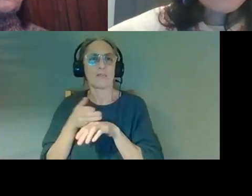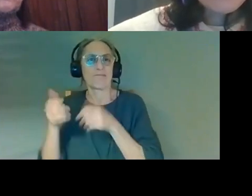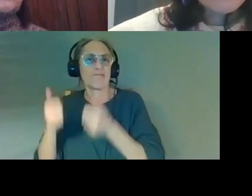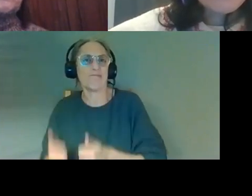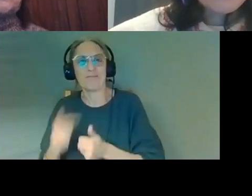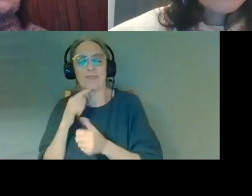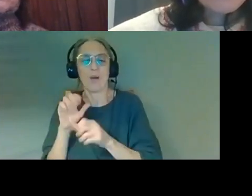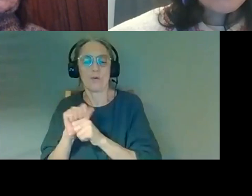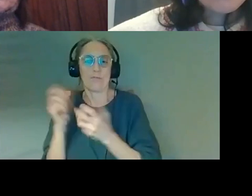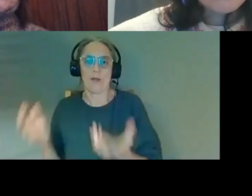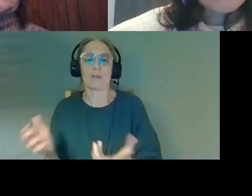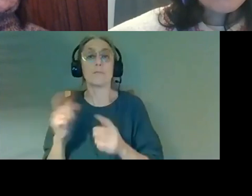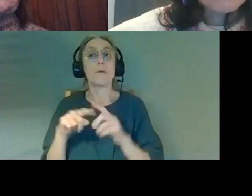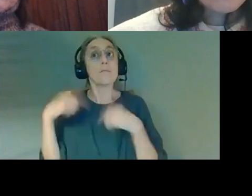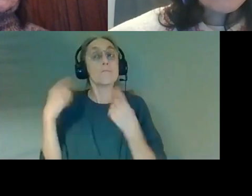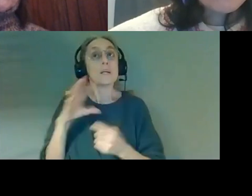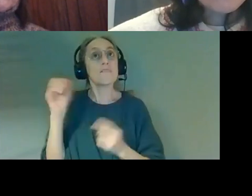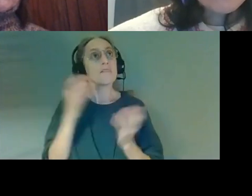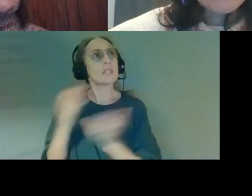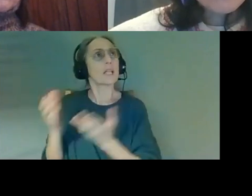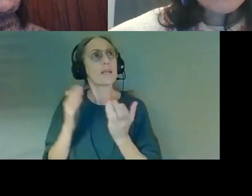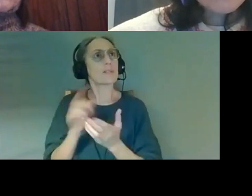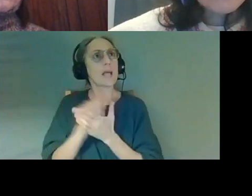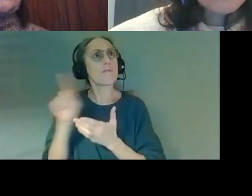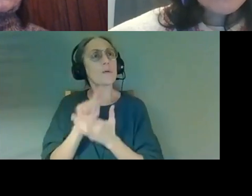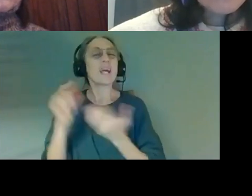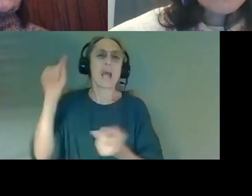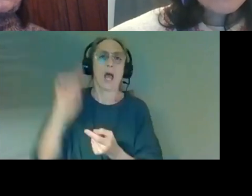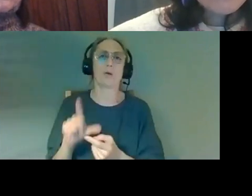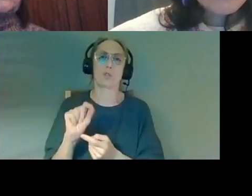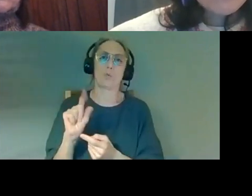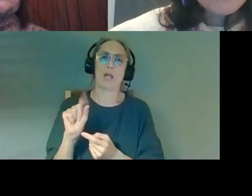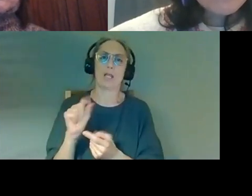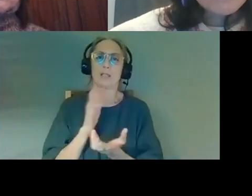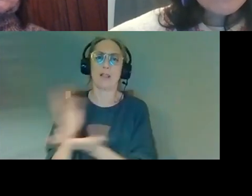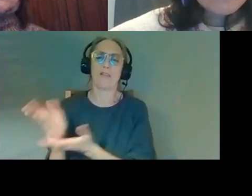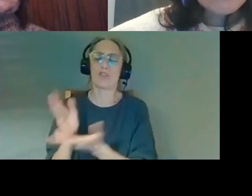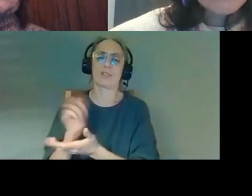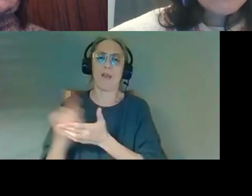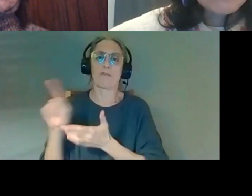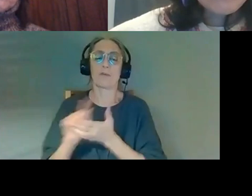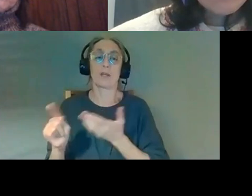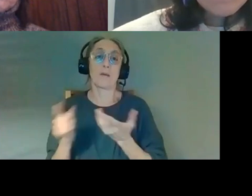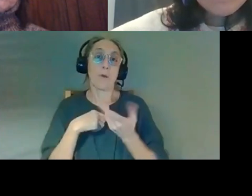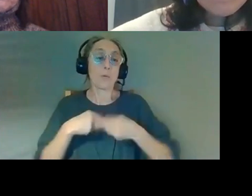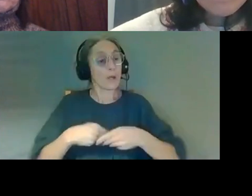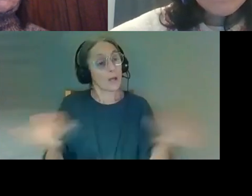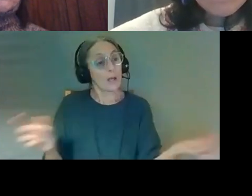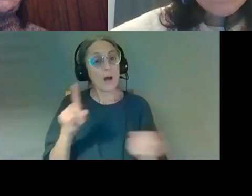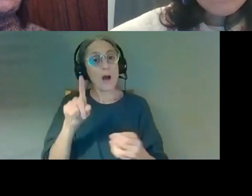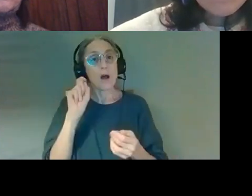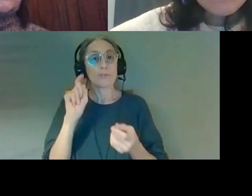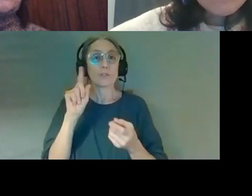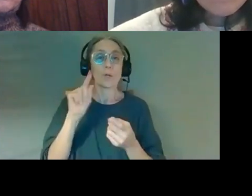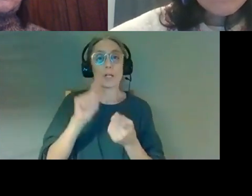deliveries a week. I think lately it's been more like 20, but we serve about 150 to 200 families a week, depending on how it goes. And I think we